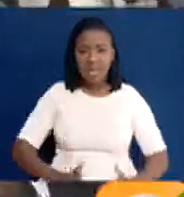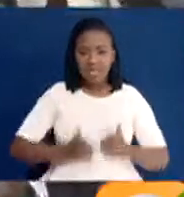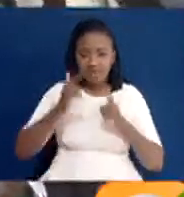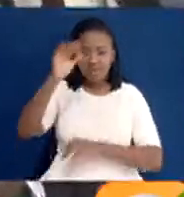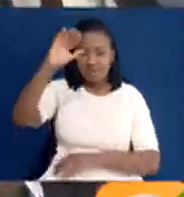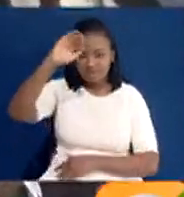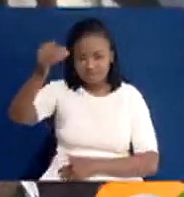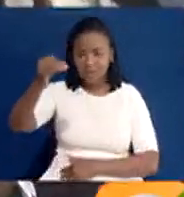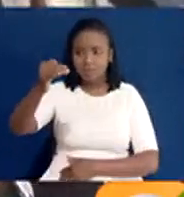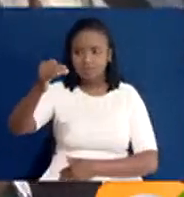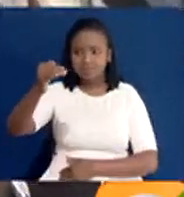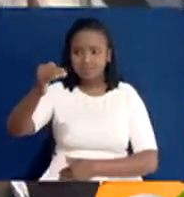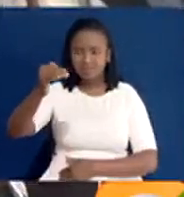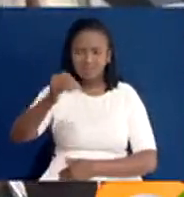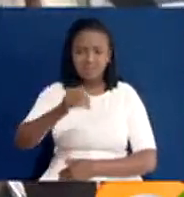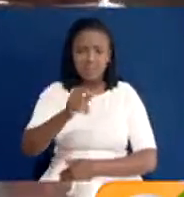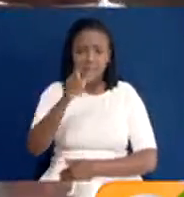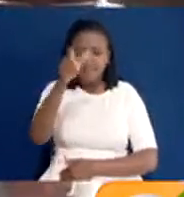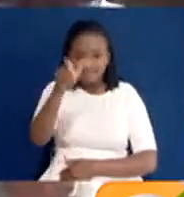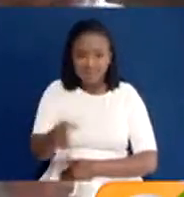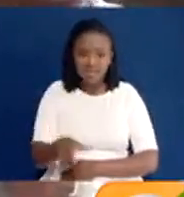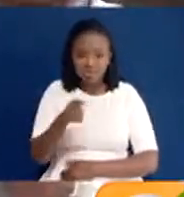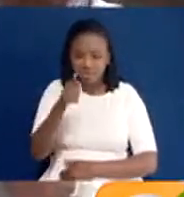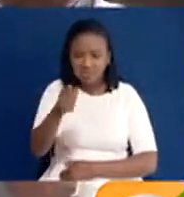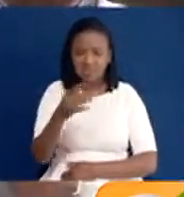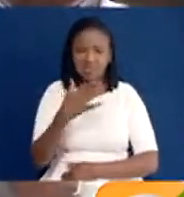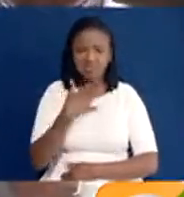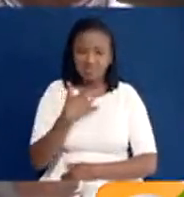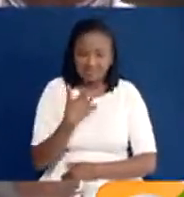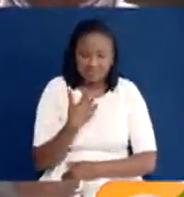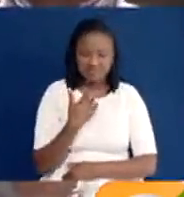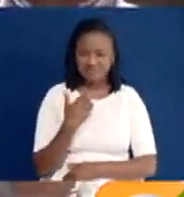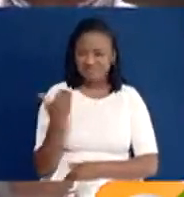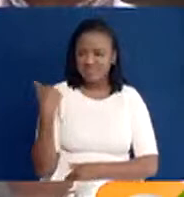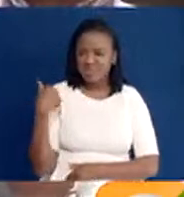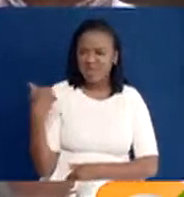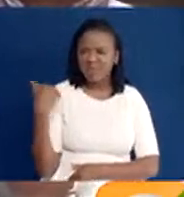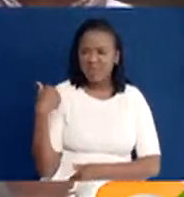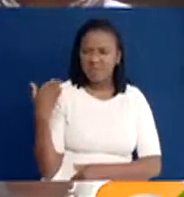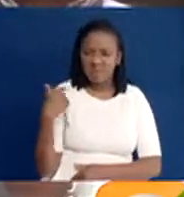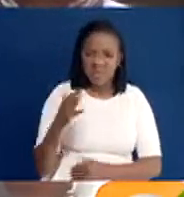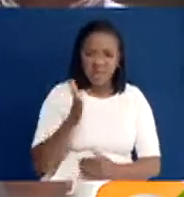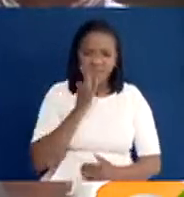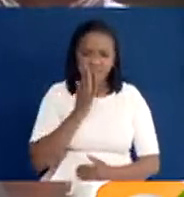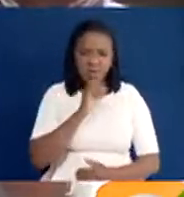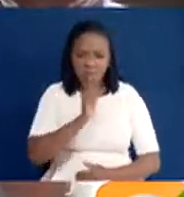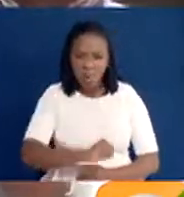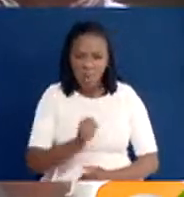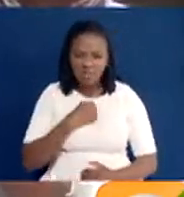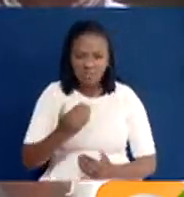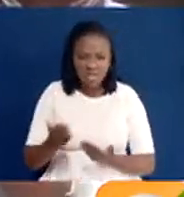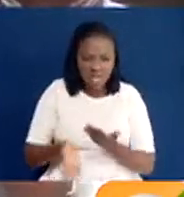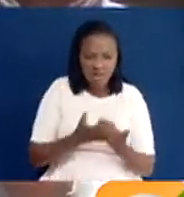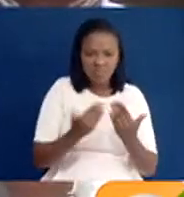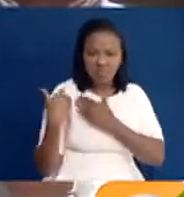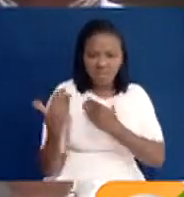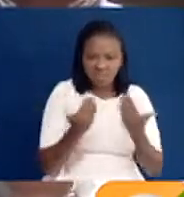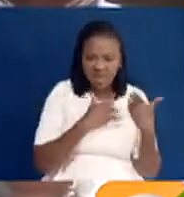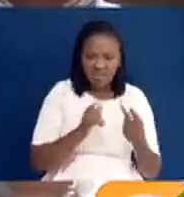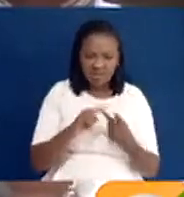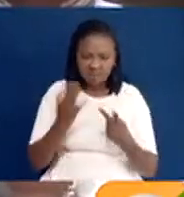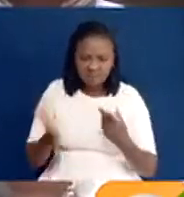katika mji. Mtu hataki kusumbuliwa kwa sababu unaona kuosha mama, kumpatia chakula kila